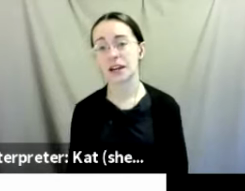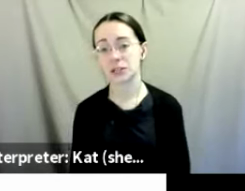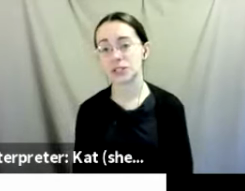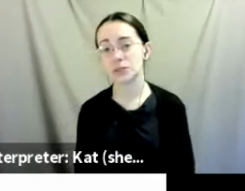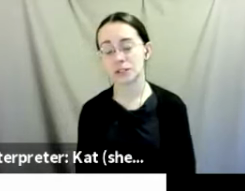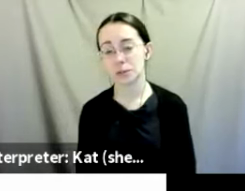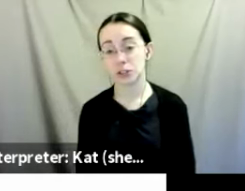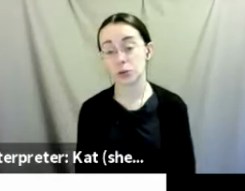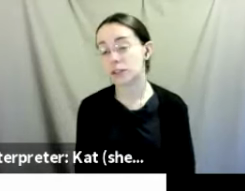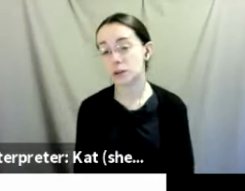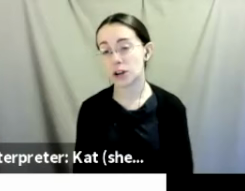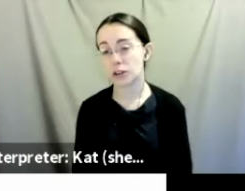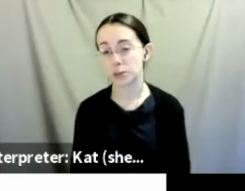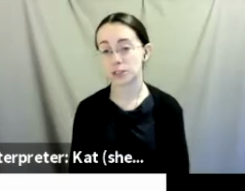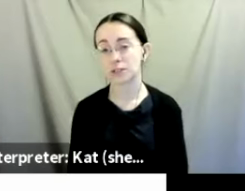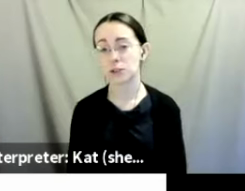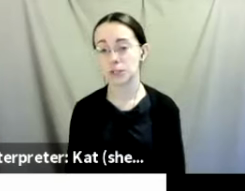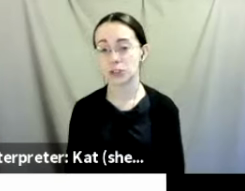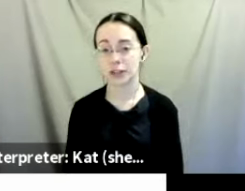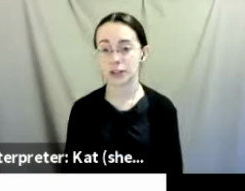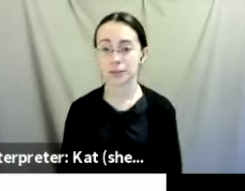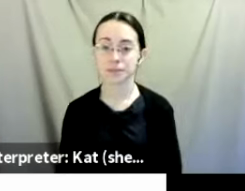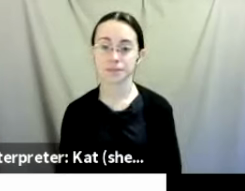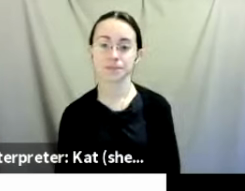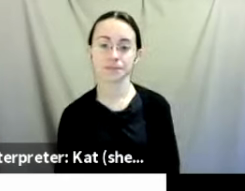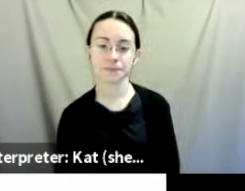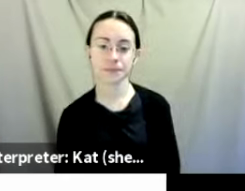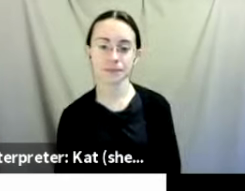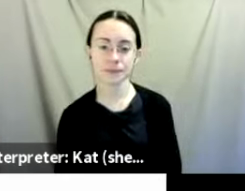that the IUD was an option or that there were other options until much later.